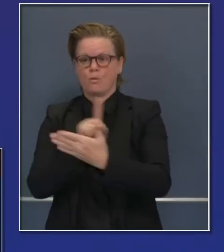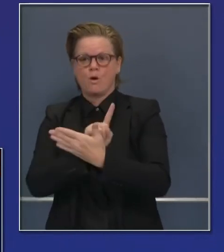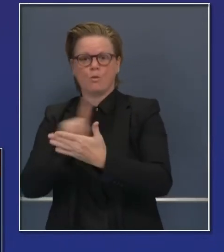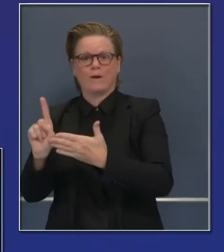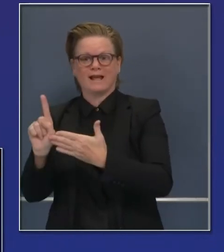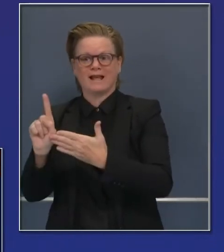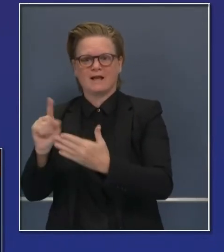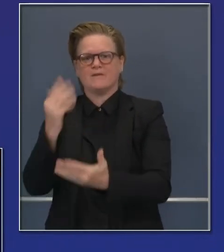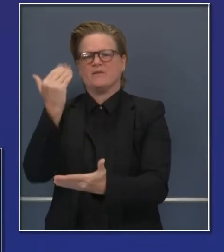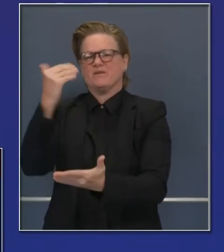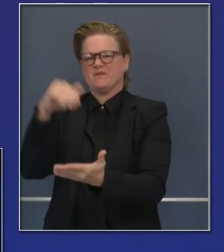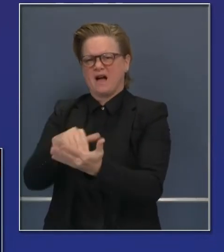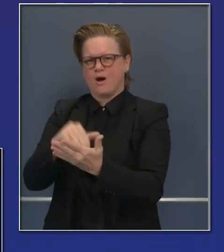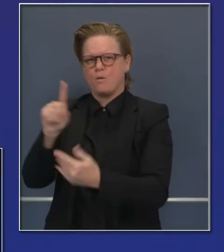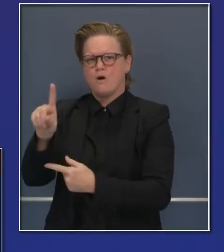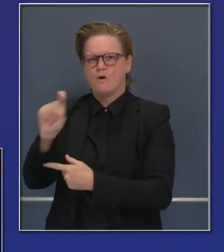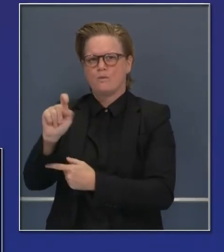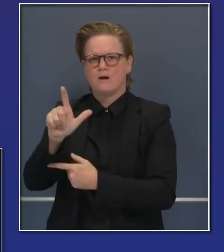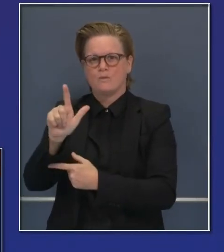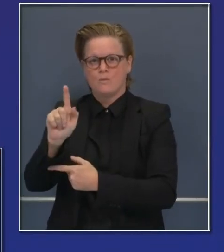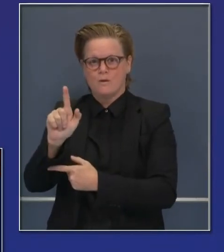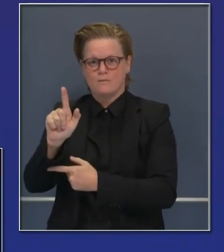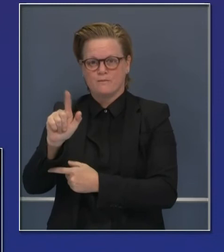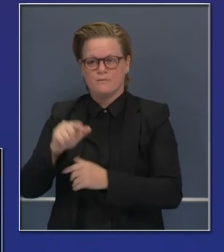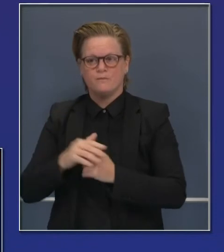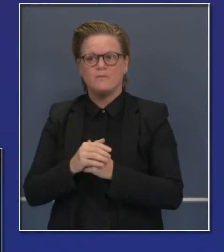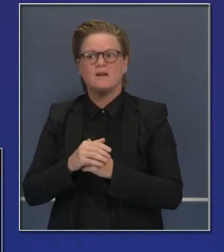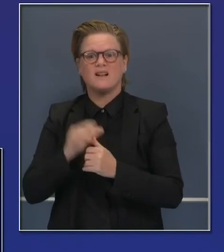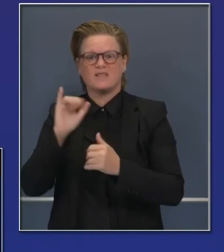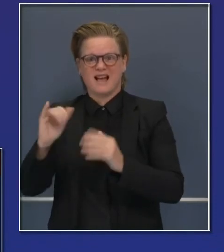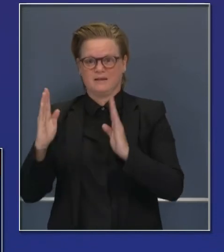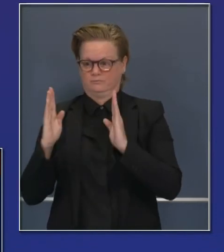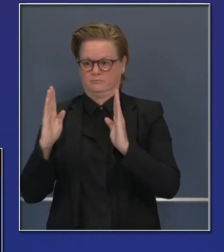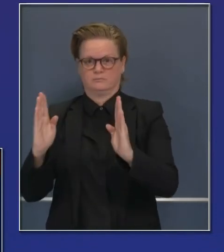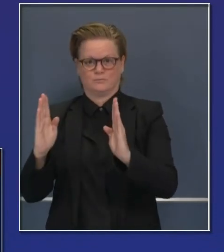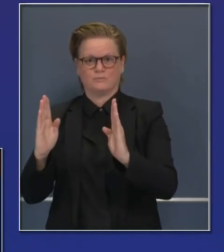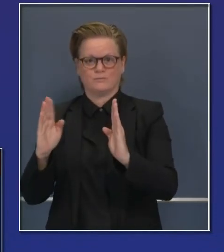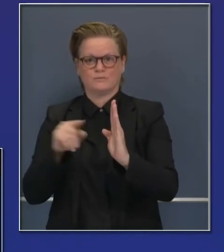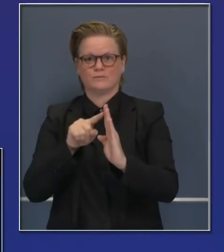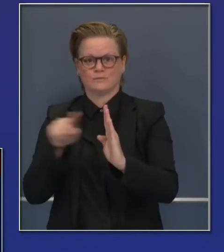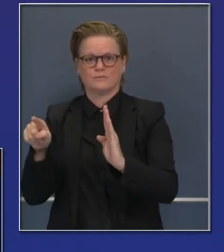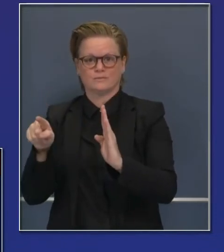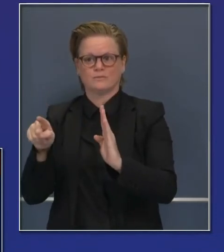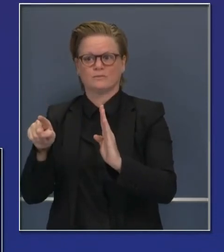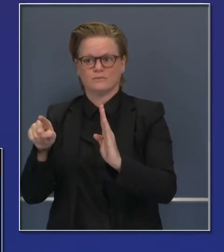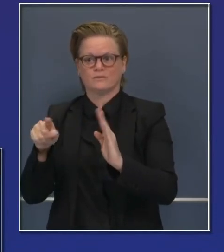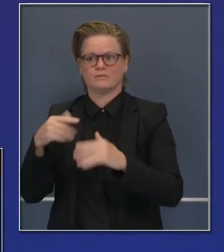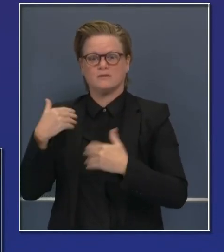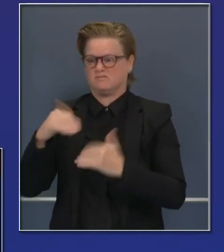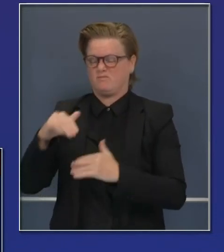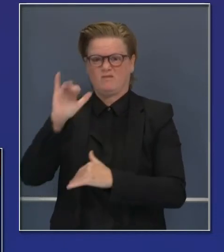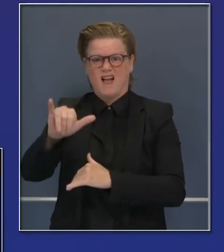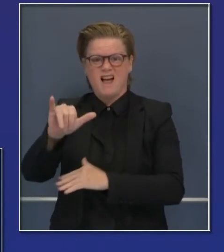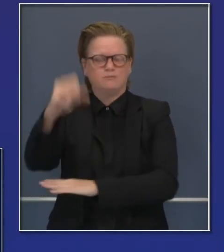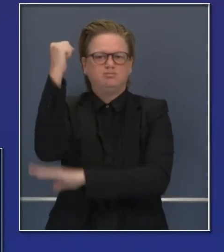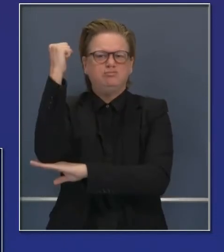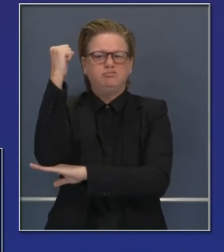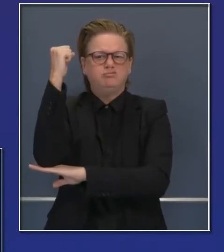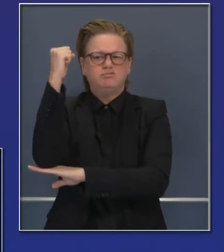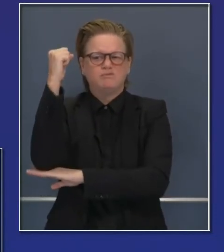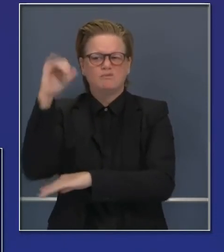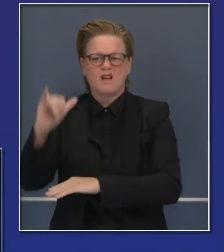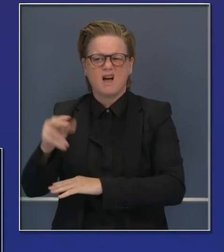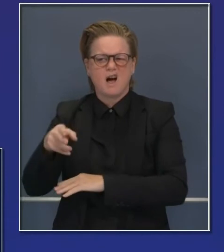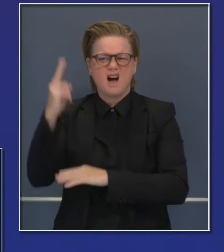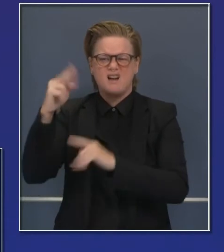15,121, the 7-day average, among the highest we have seen since the beginning of this pandemic. The effects